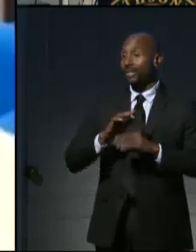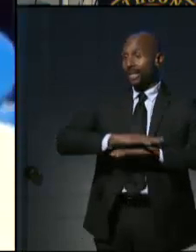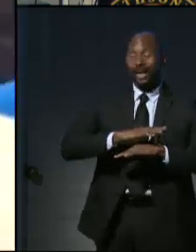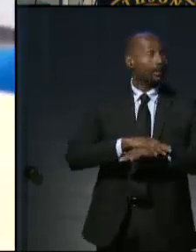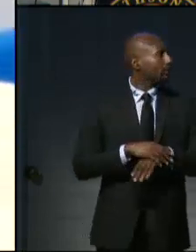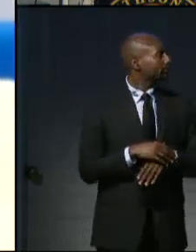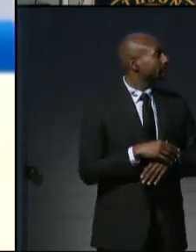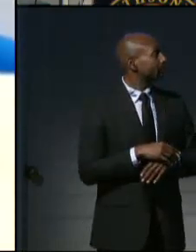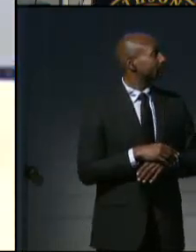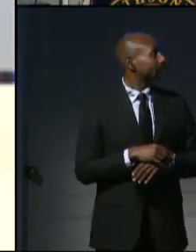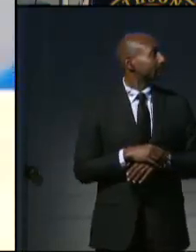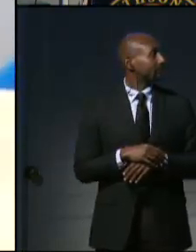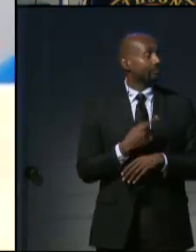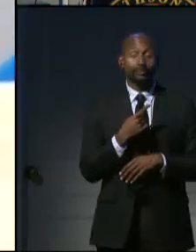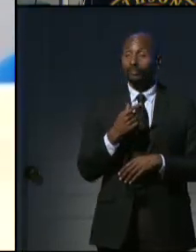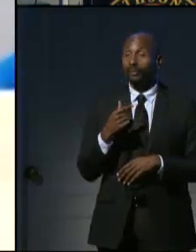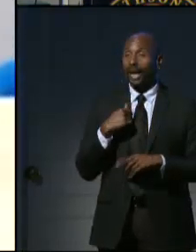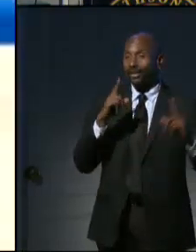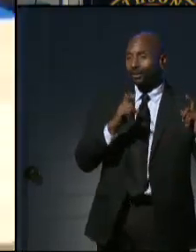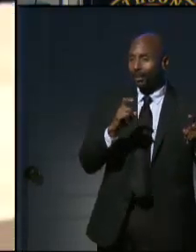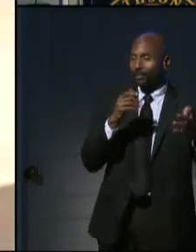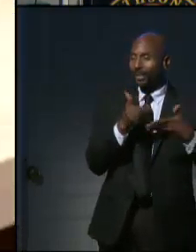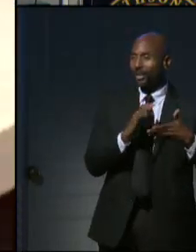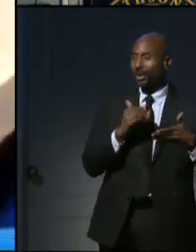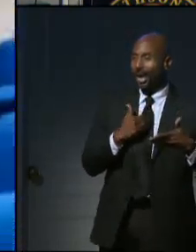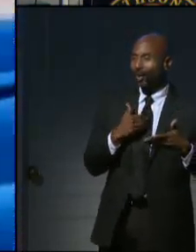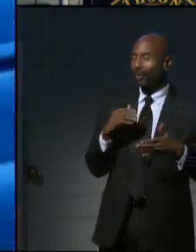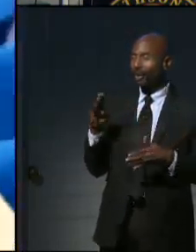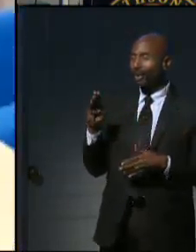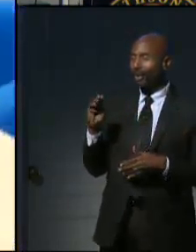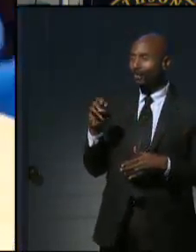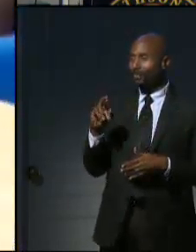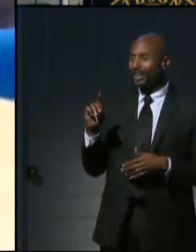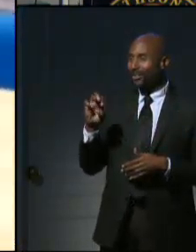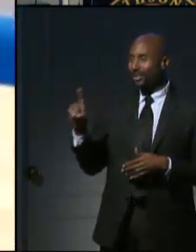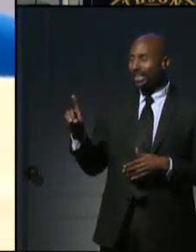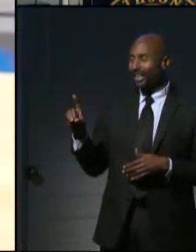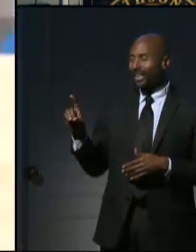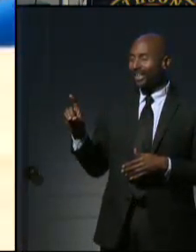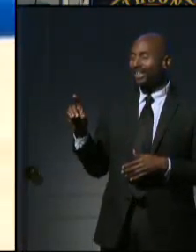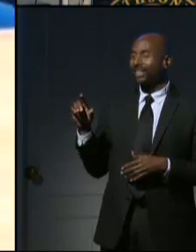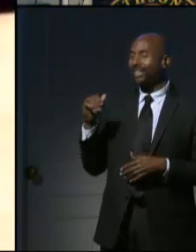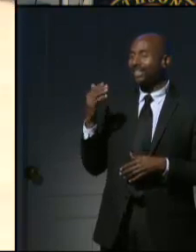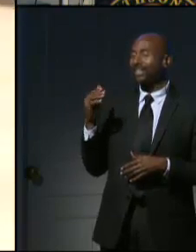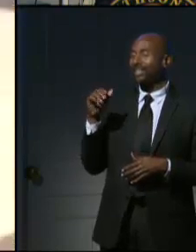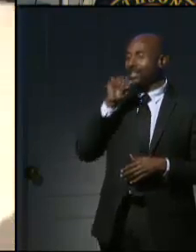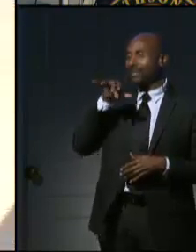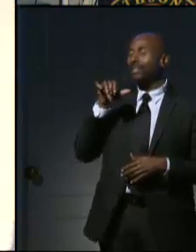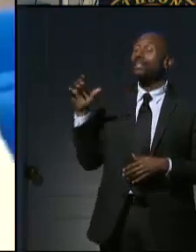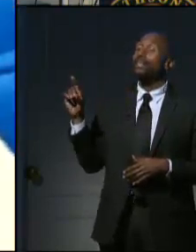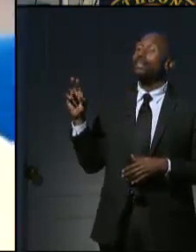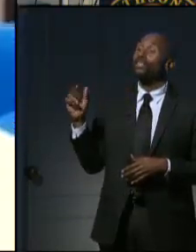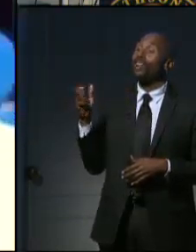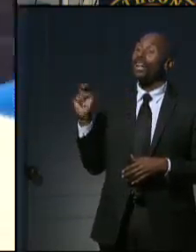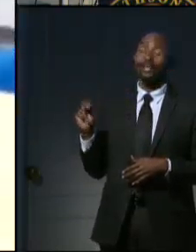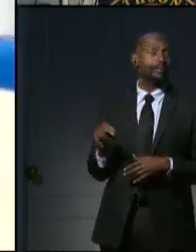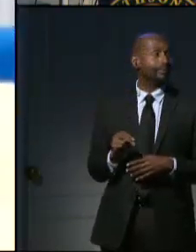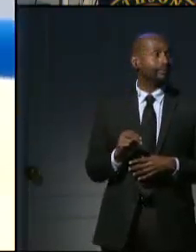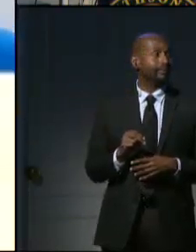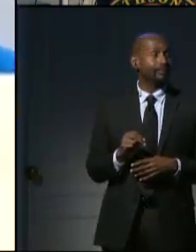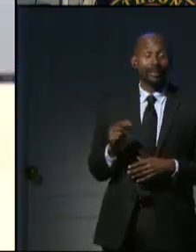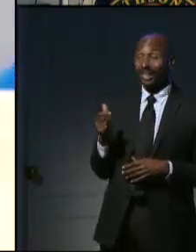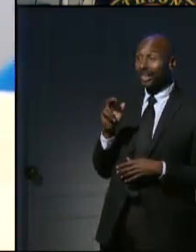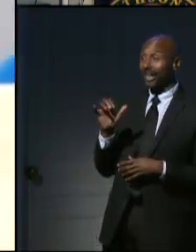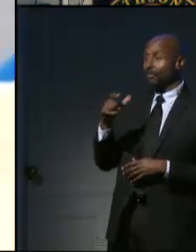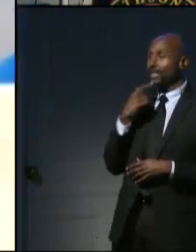your, I took a picture of it next to our bearded dragon, which was kind of funny. This is So, in the 8th floor of the